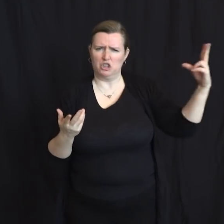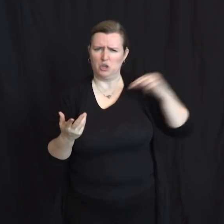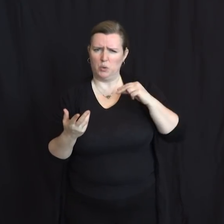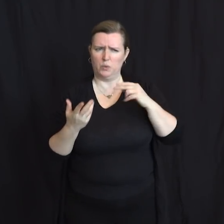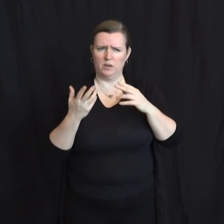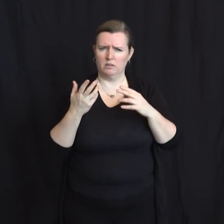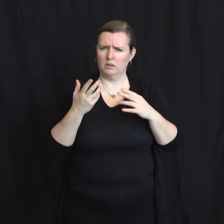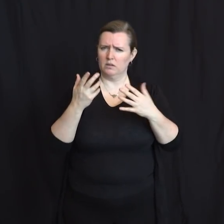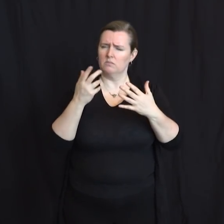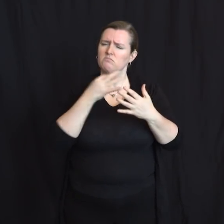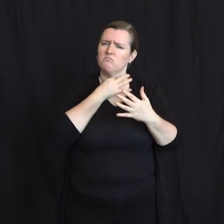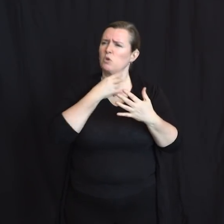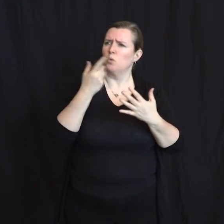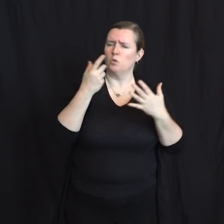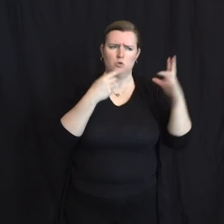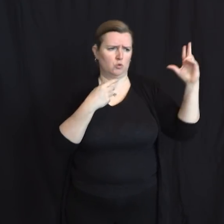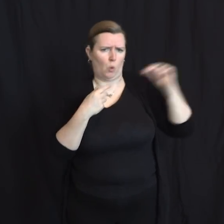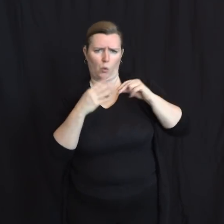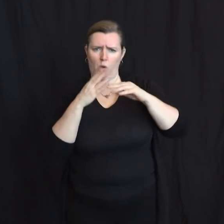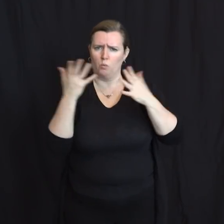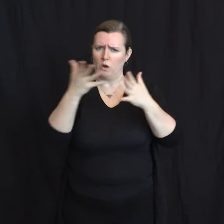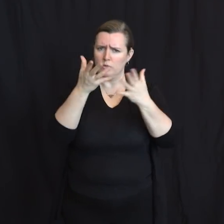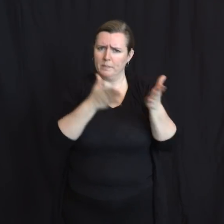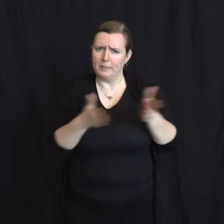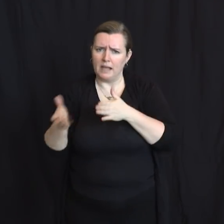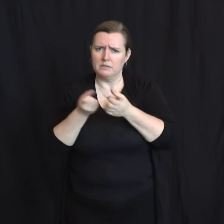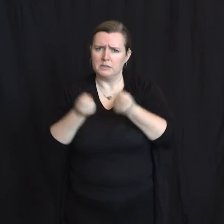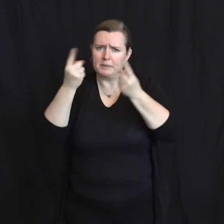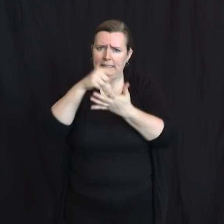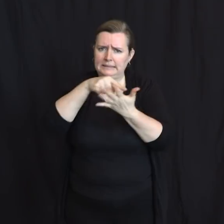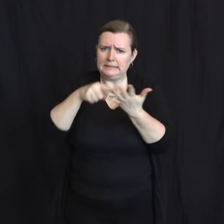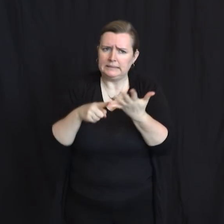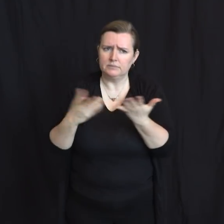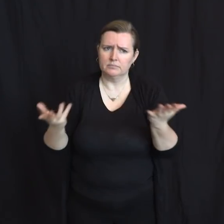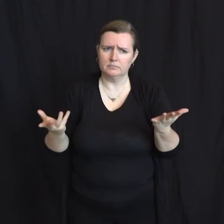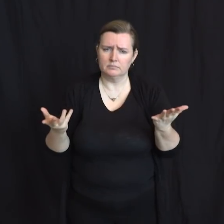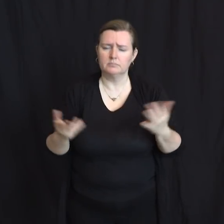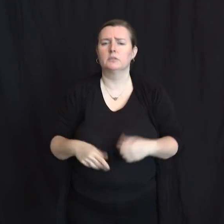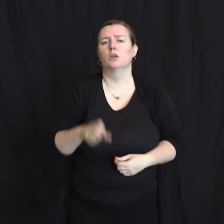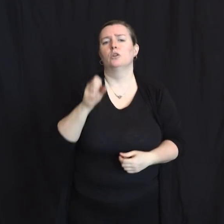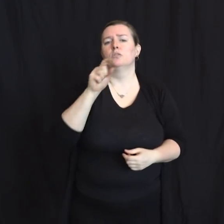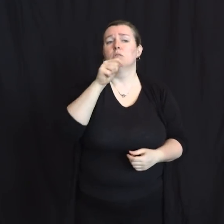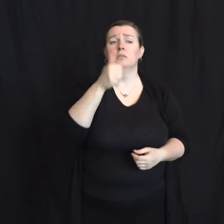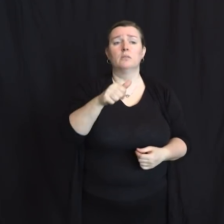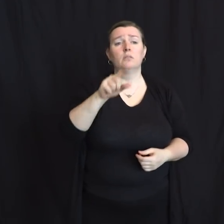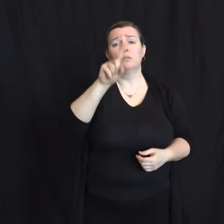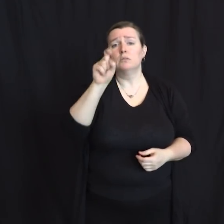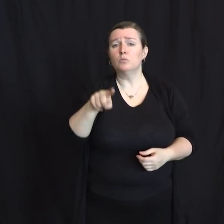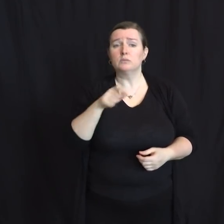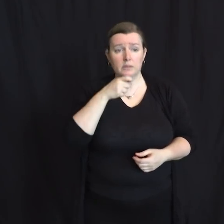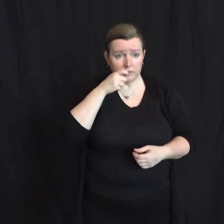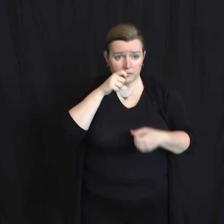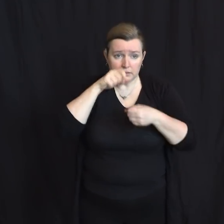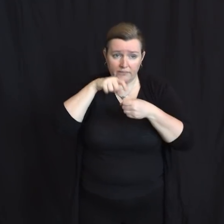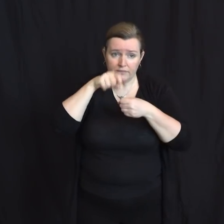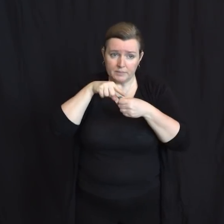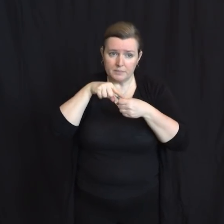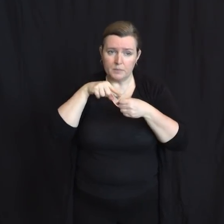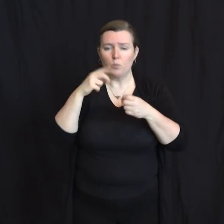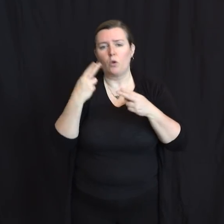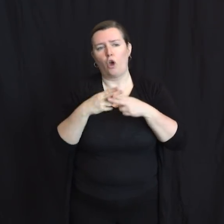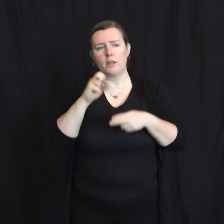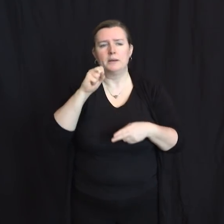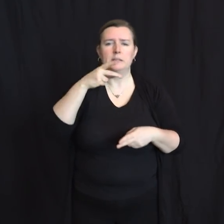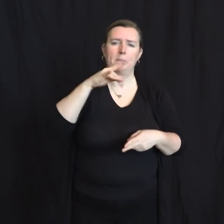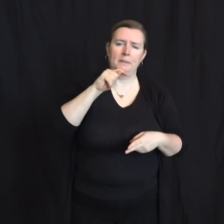do? And finally, and most importantly, it seems this saliva test, which we were calling a spit test, but now it's a saliva